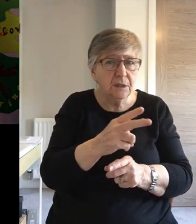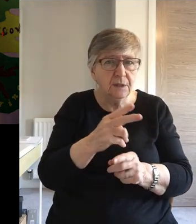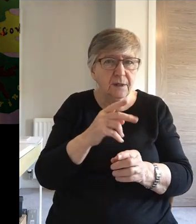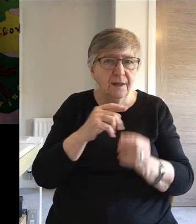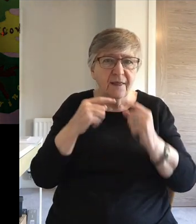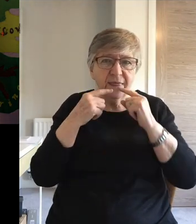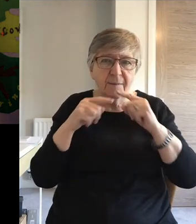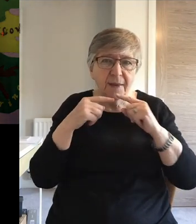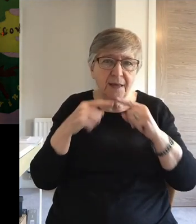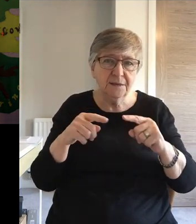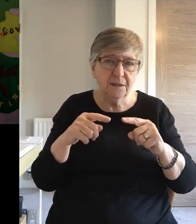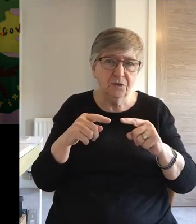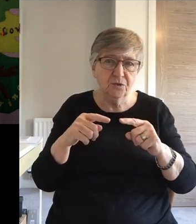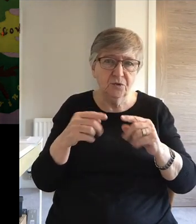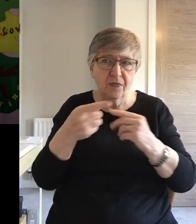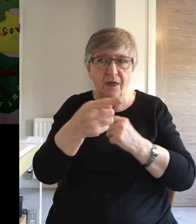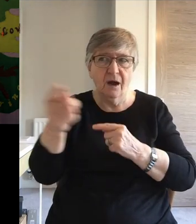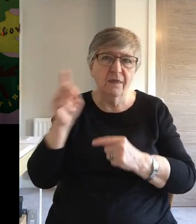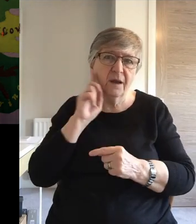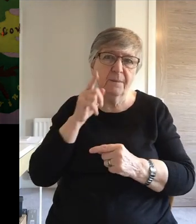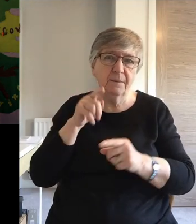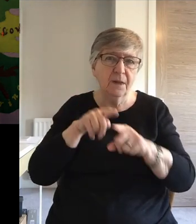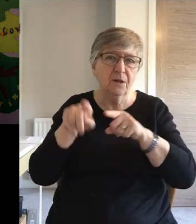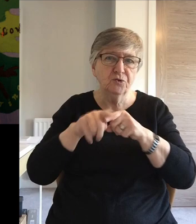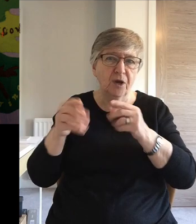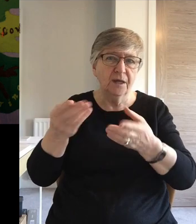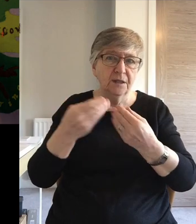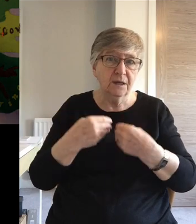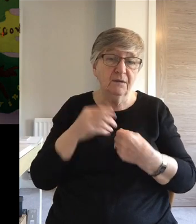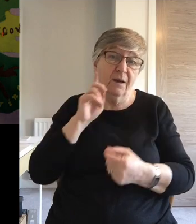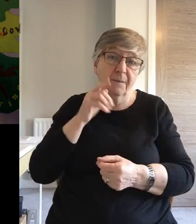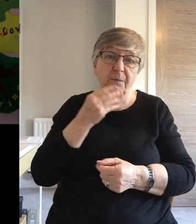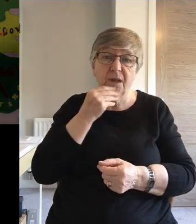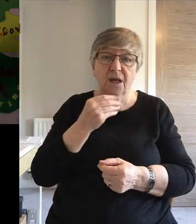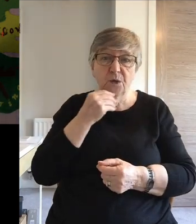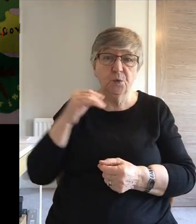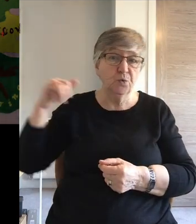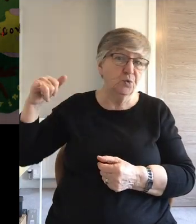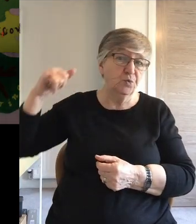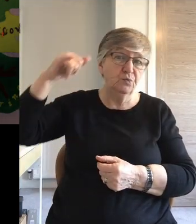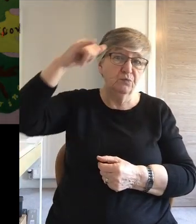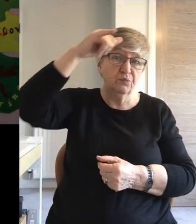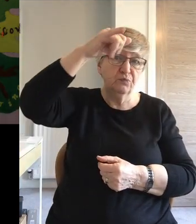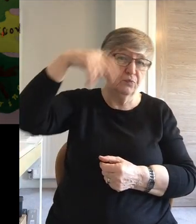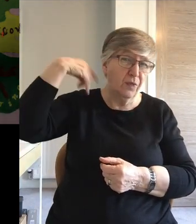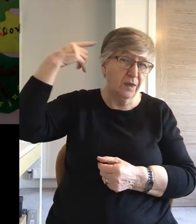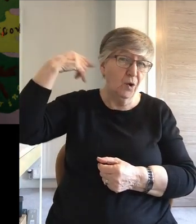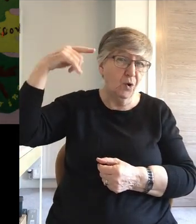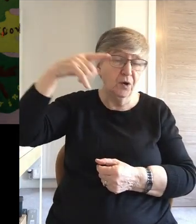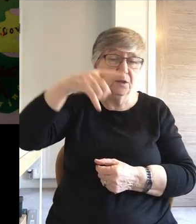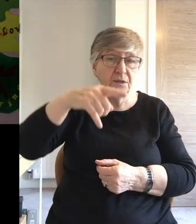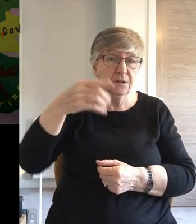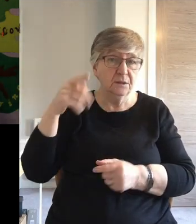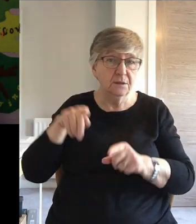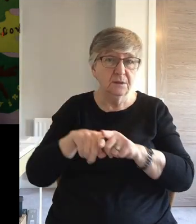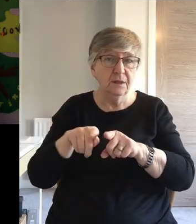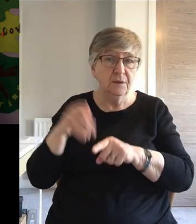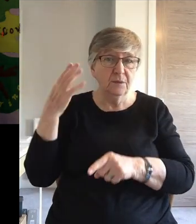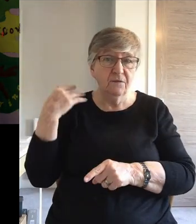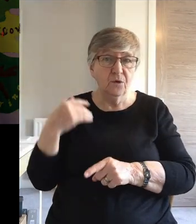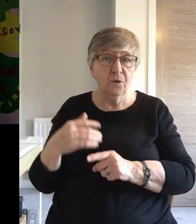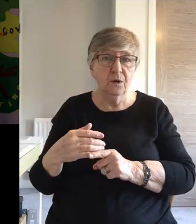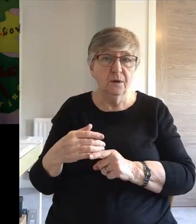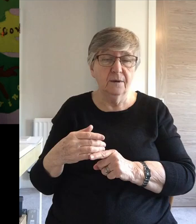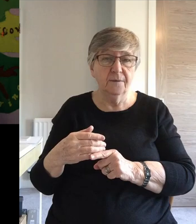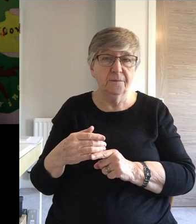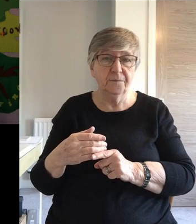underlying message that we are being enticed with. Just like people get used to the sound of aeroplanes passing over